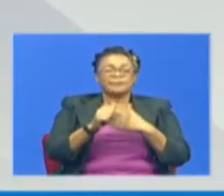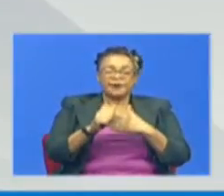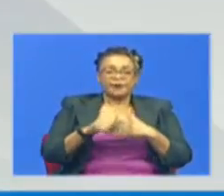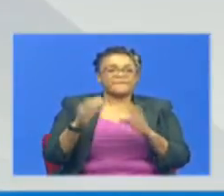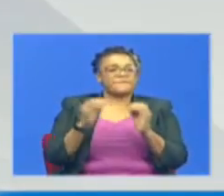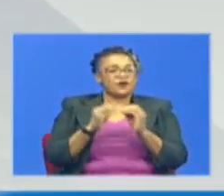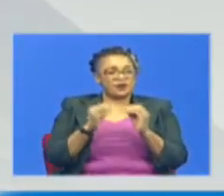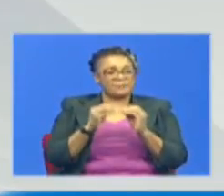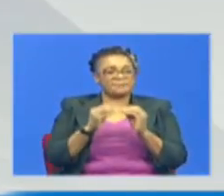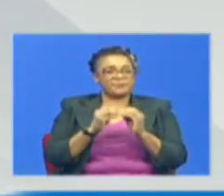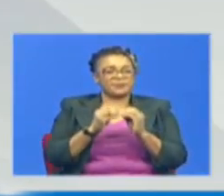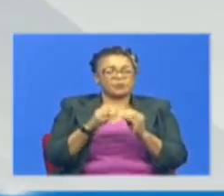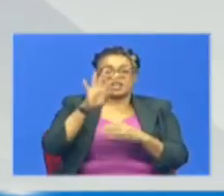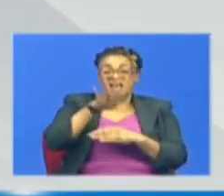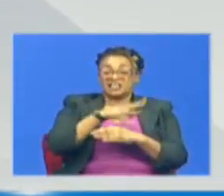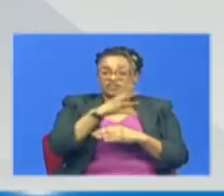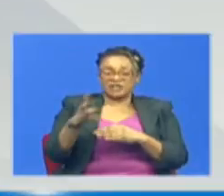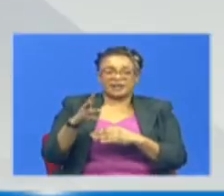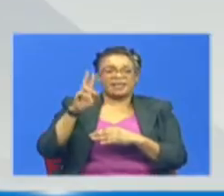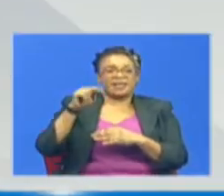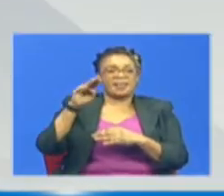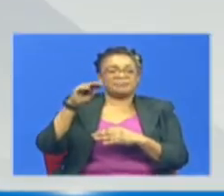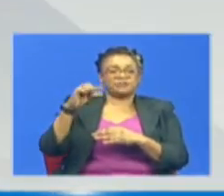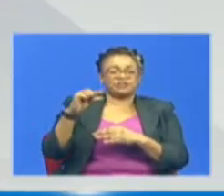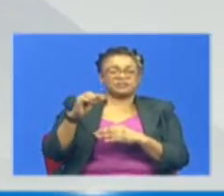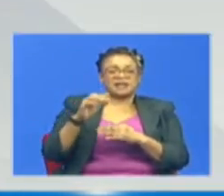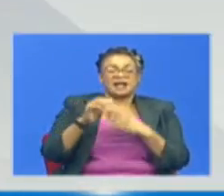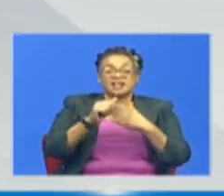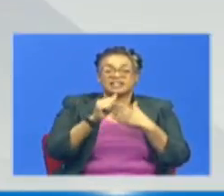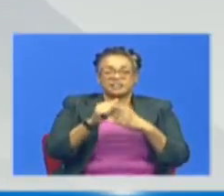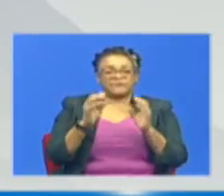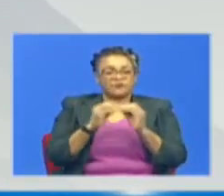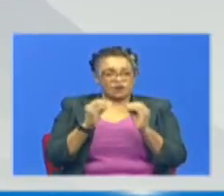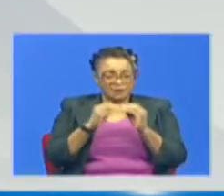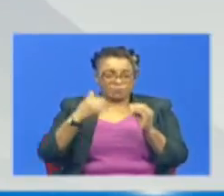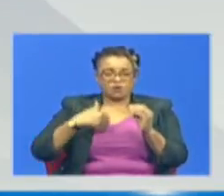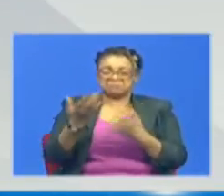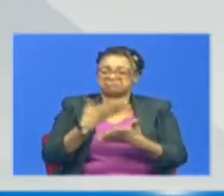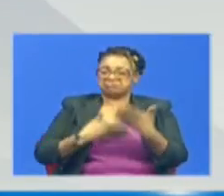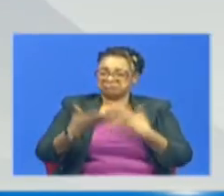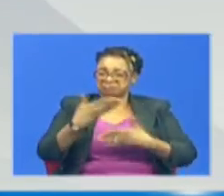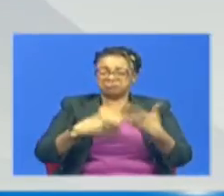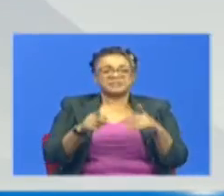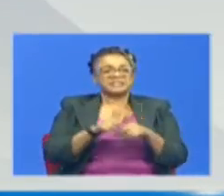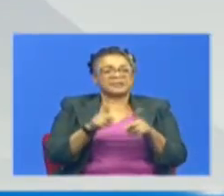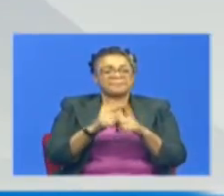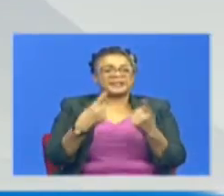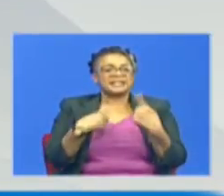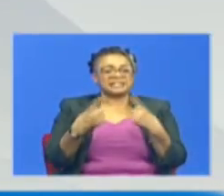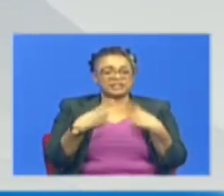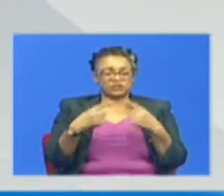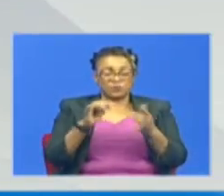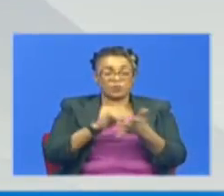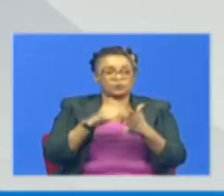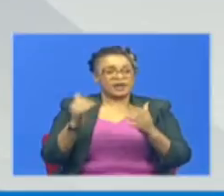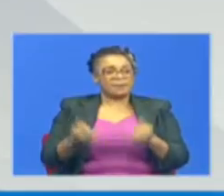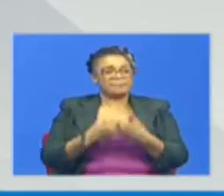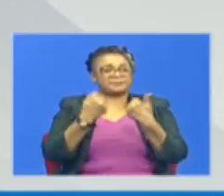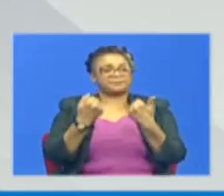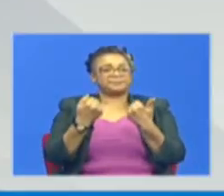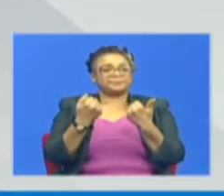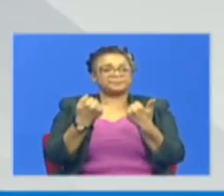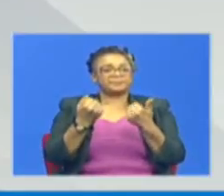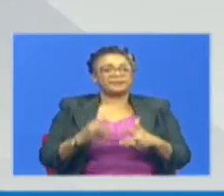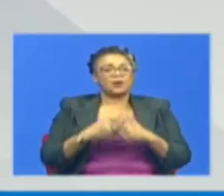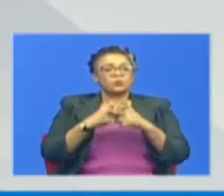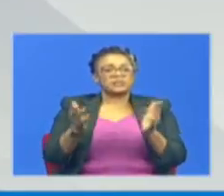conversations using the hashtag NMG Leadership Forum, and let's have the conversations online as well as the discussion on air. So I want to begin with you, Madam CS,